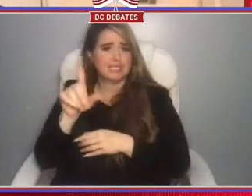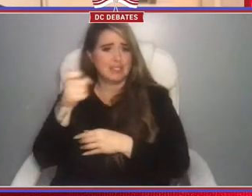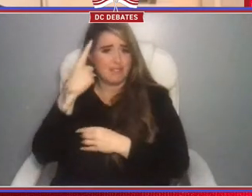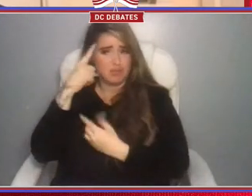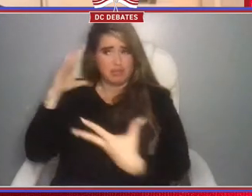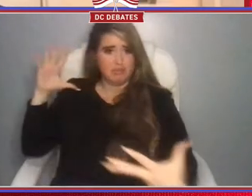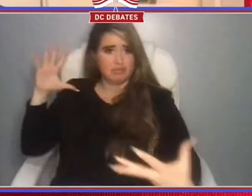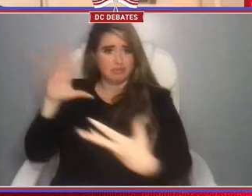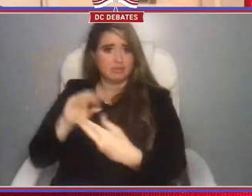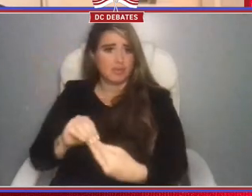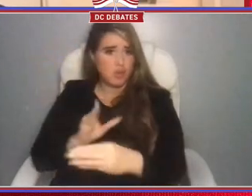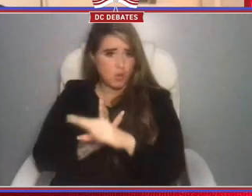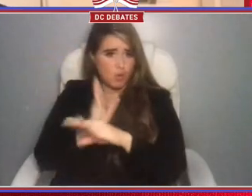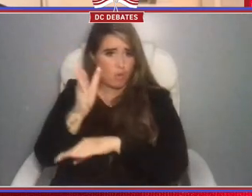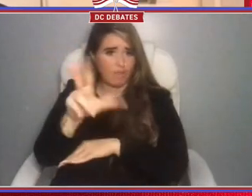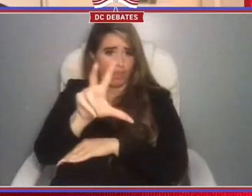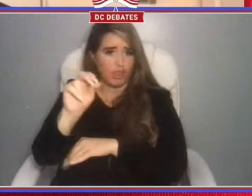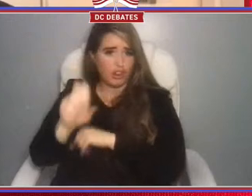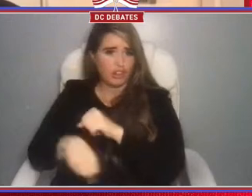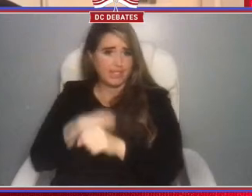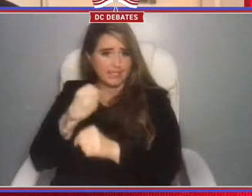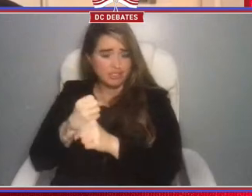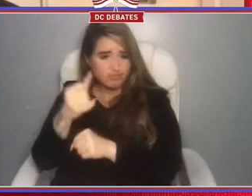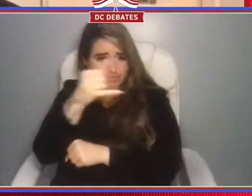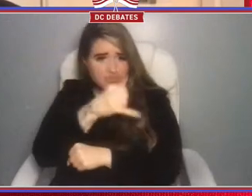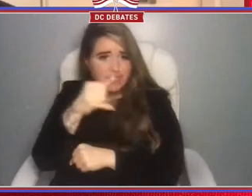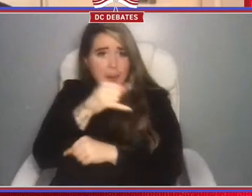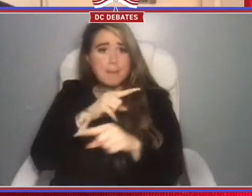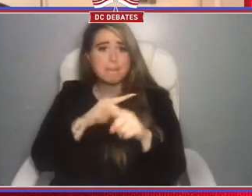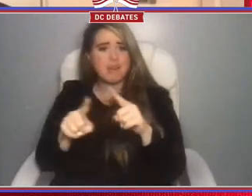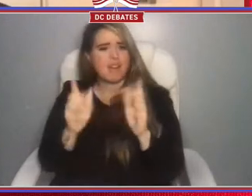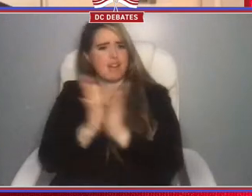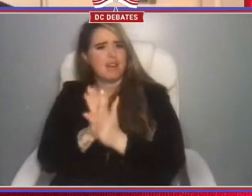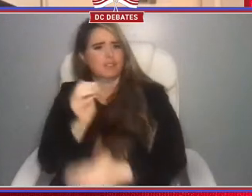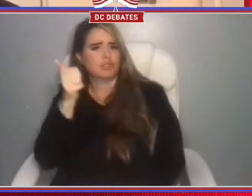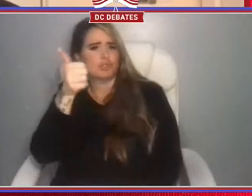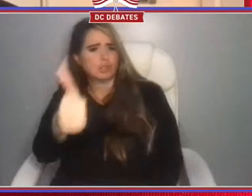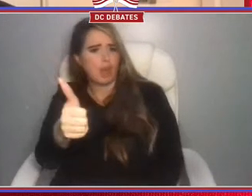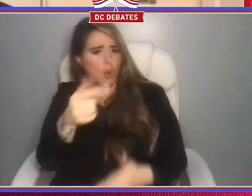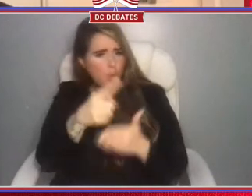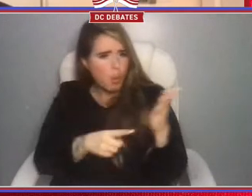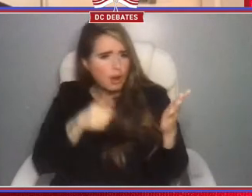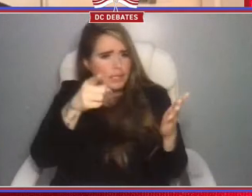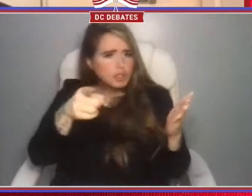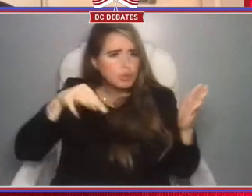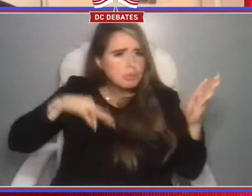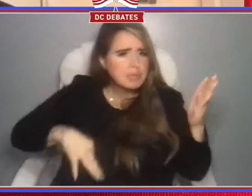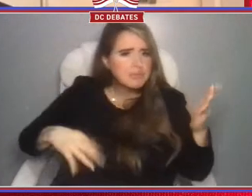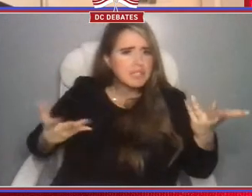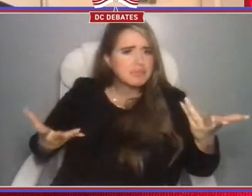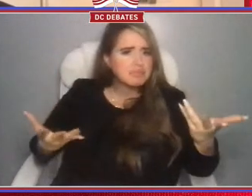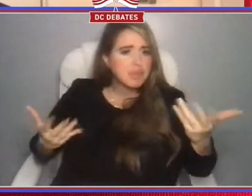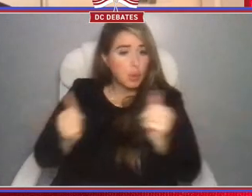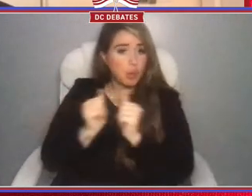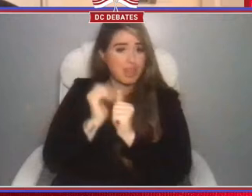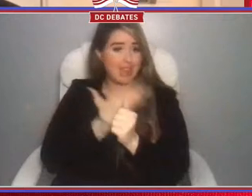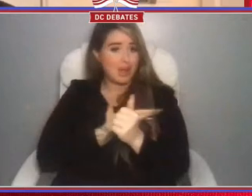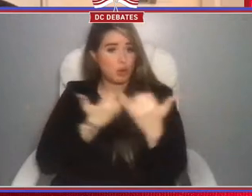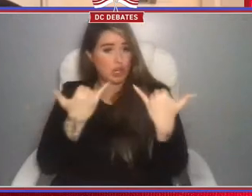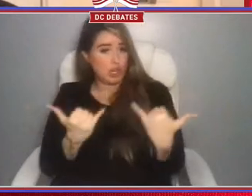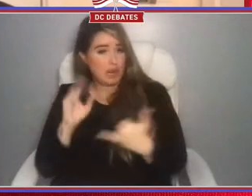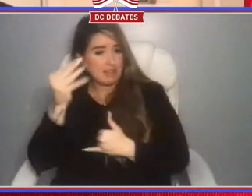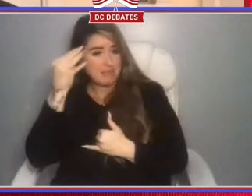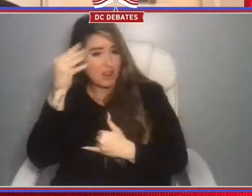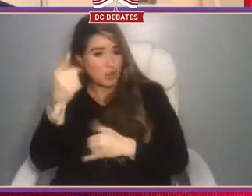over 30 years. But ask yourself, what have you gotten out of that? With our current mayor, you have gotten crime